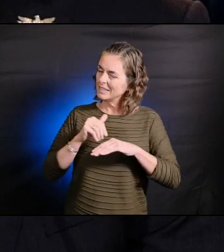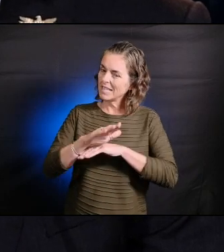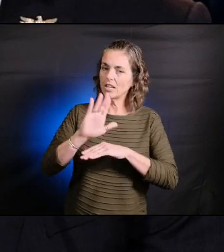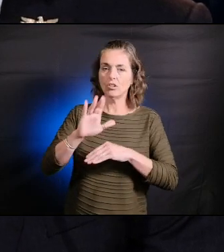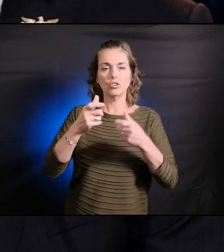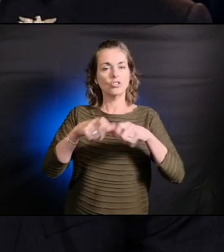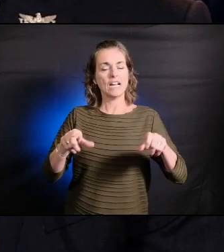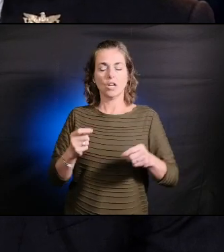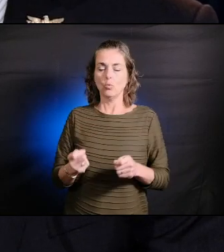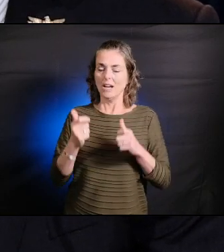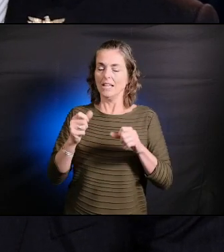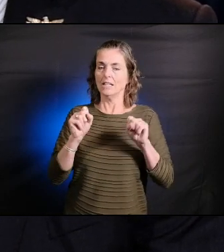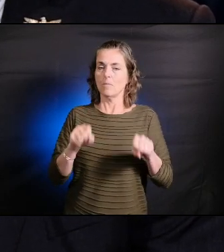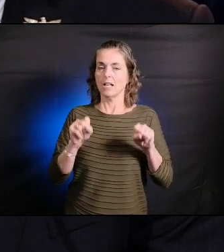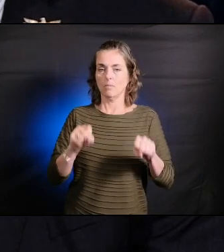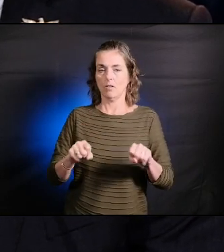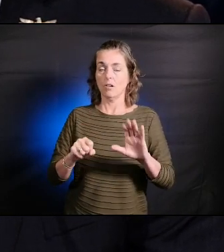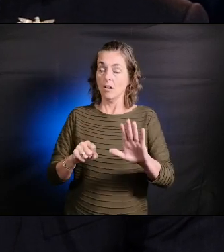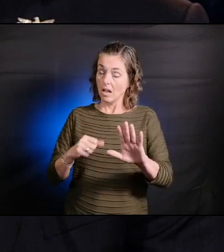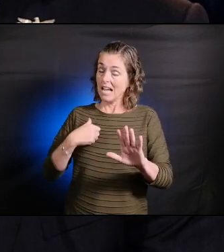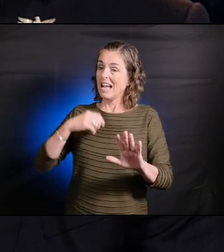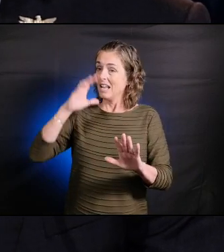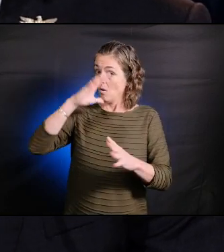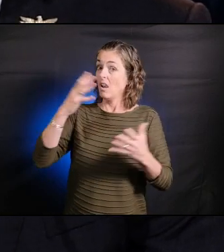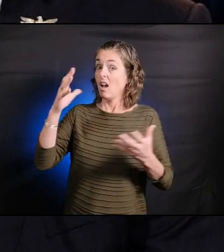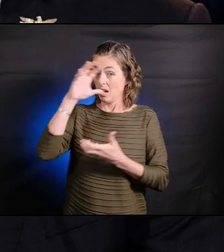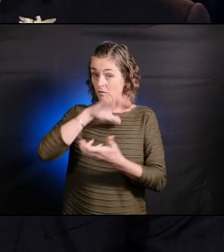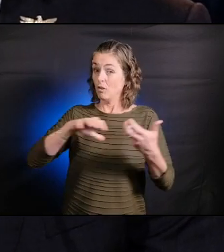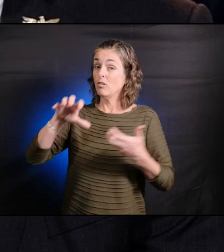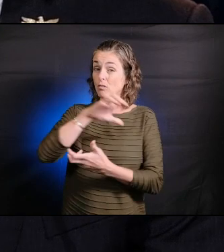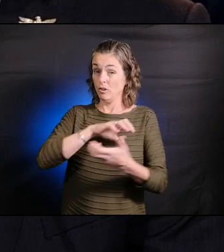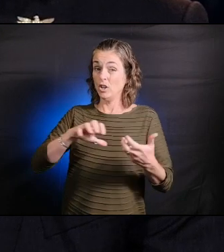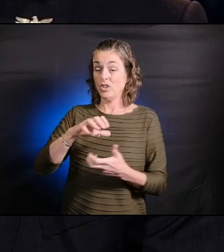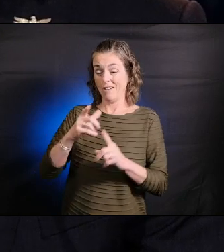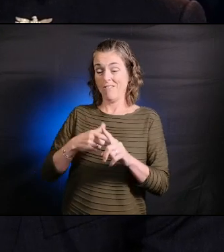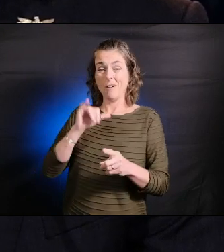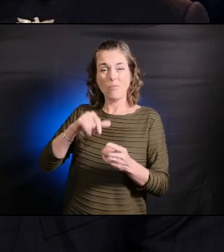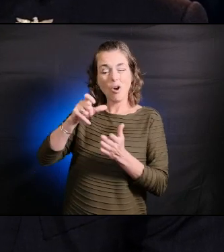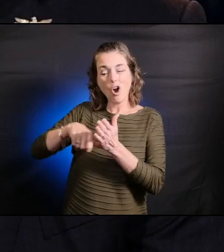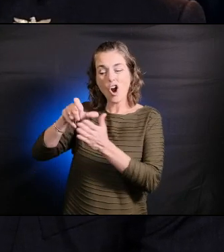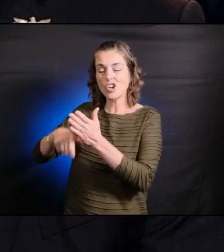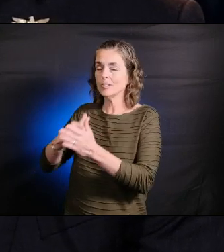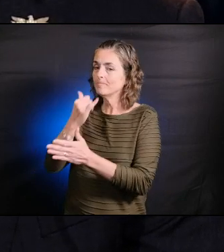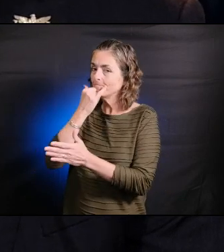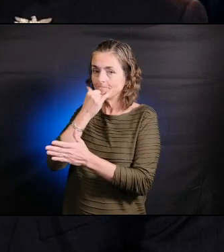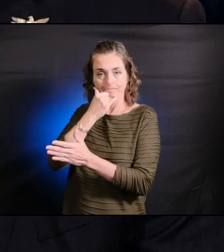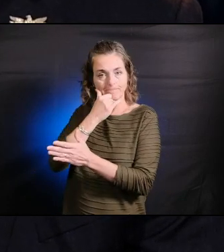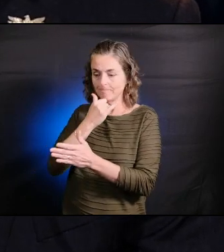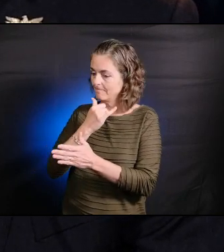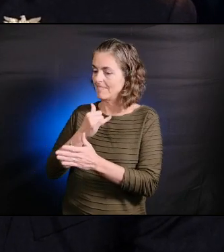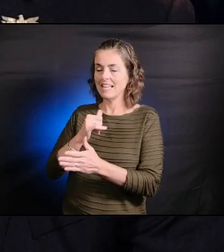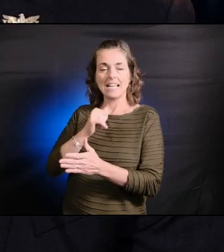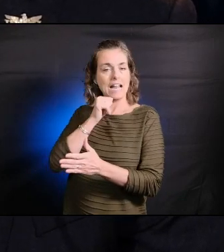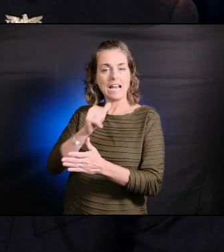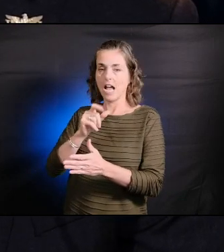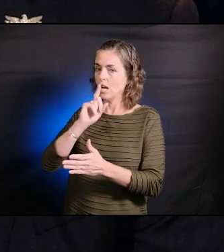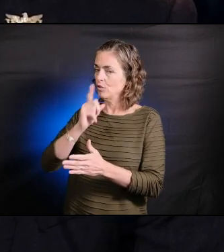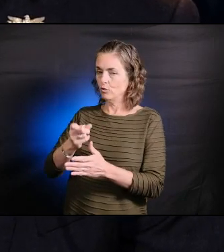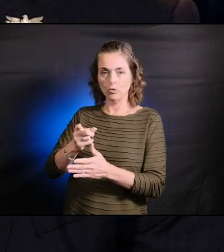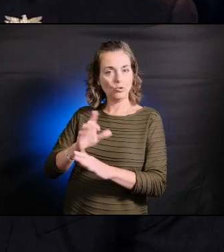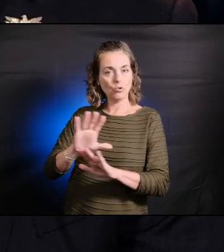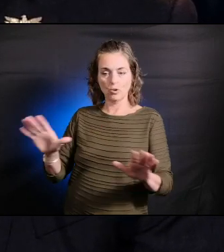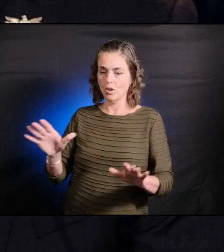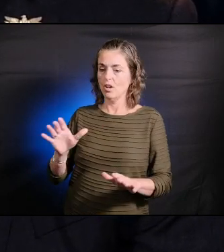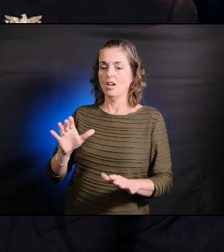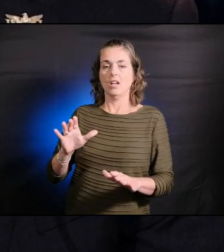this confusion that has been created because of articles being printed without verification to anybody,